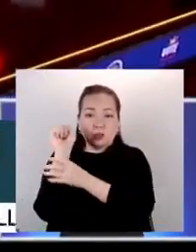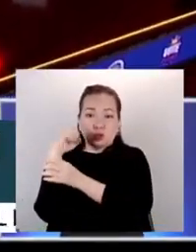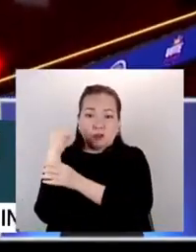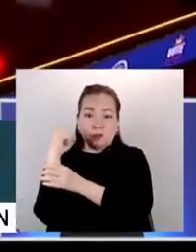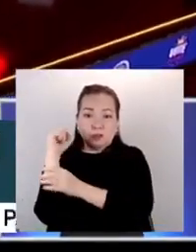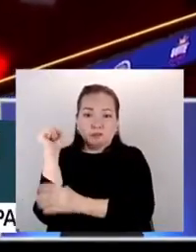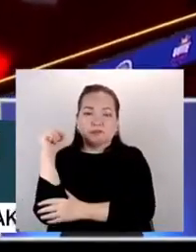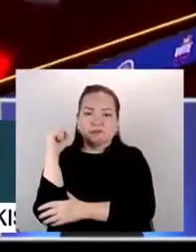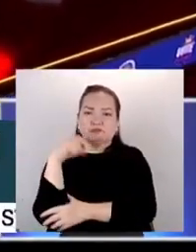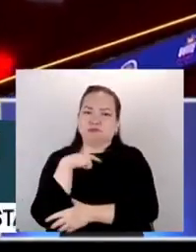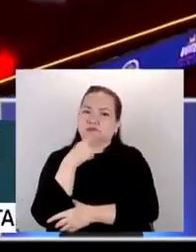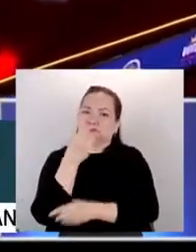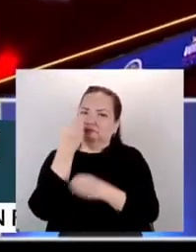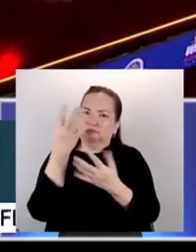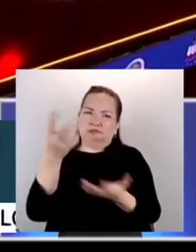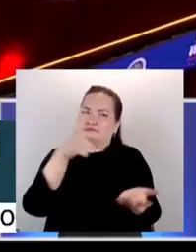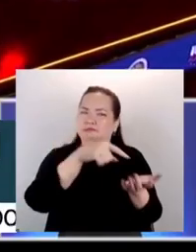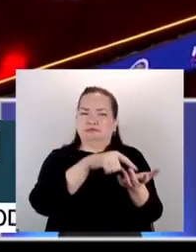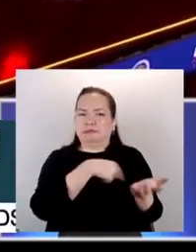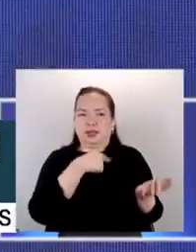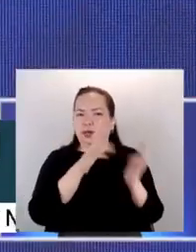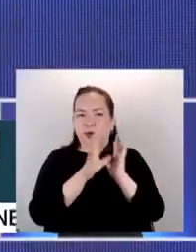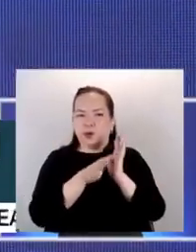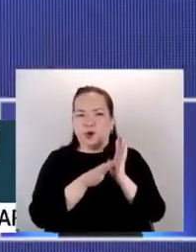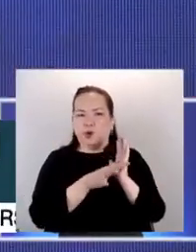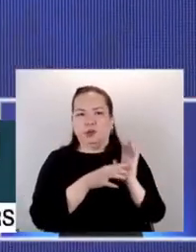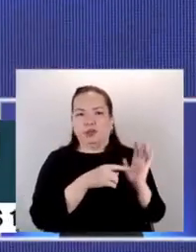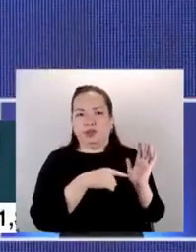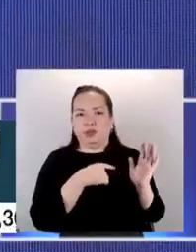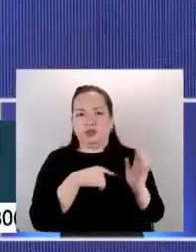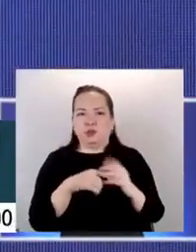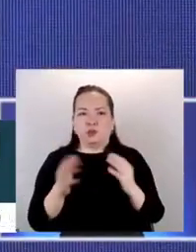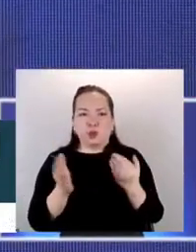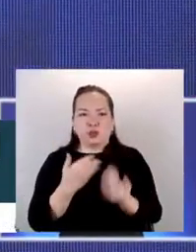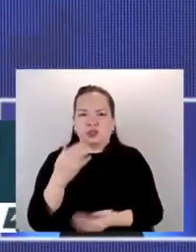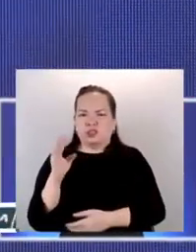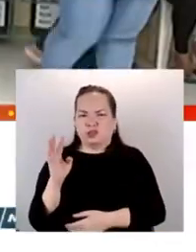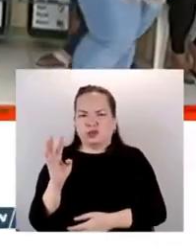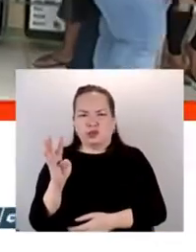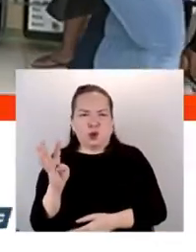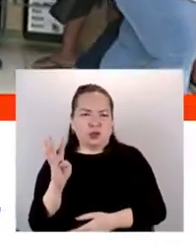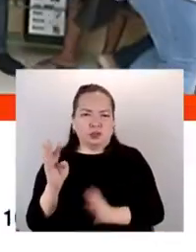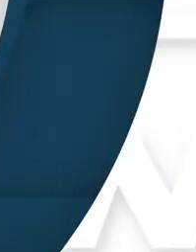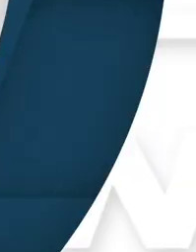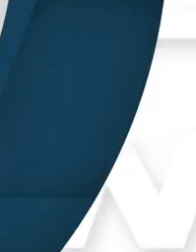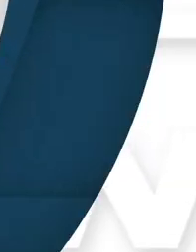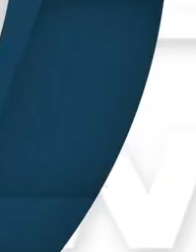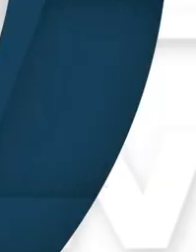Impact Hub failed to fulfill its payment obligations amounting to some 14 million pesos.